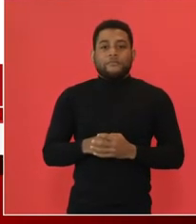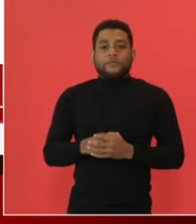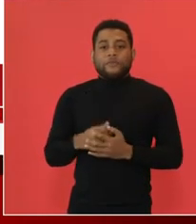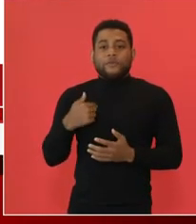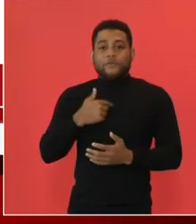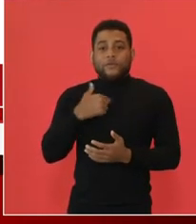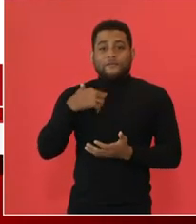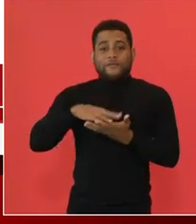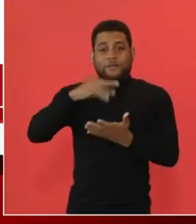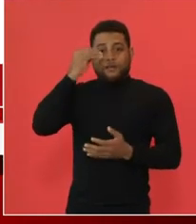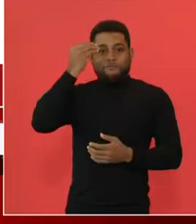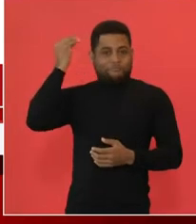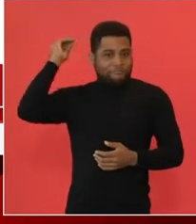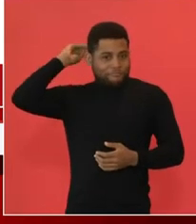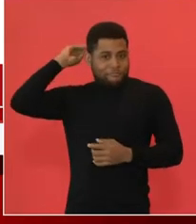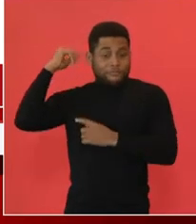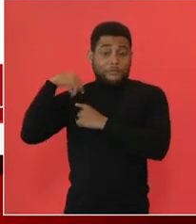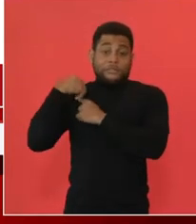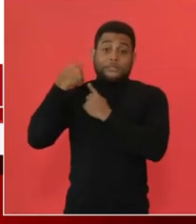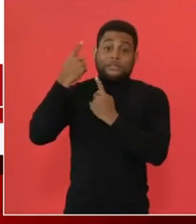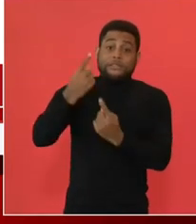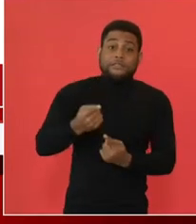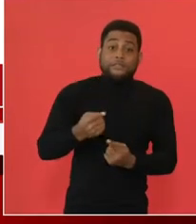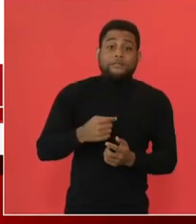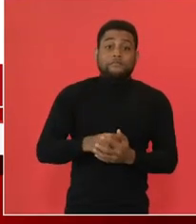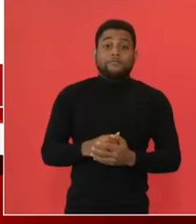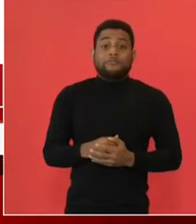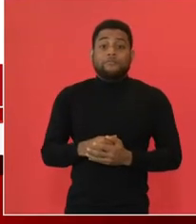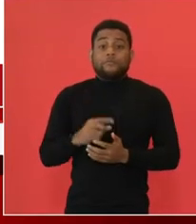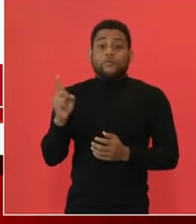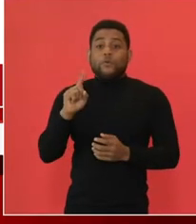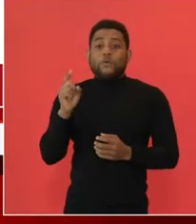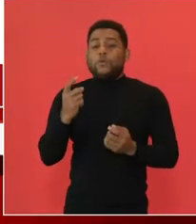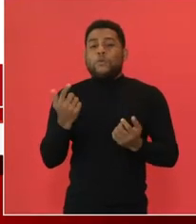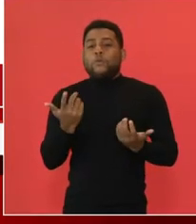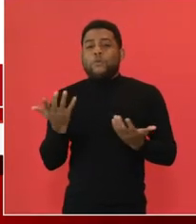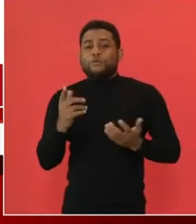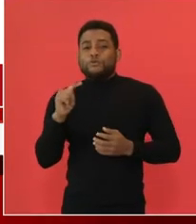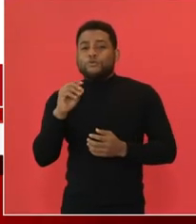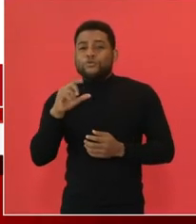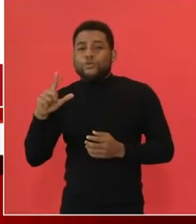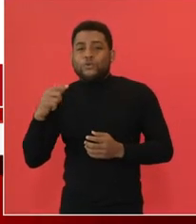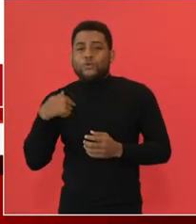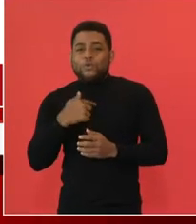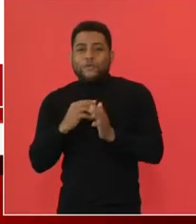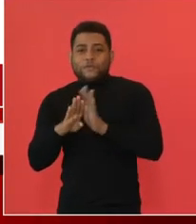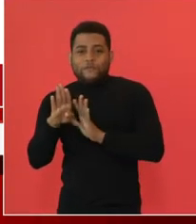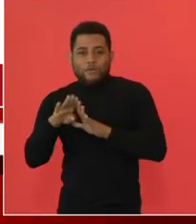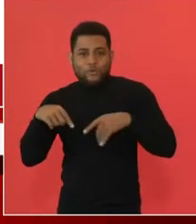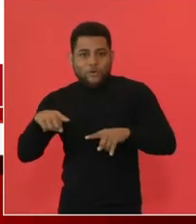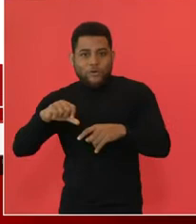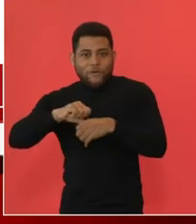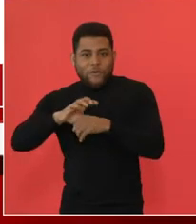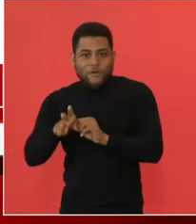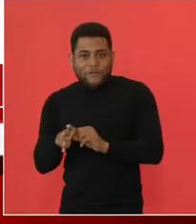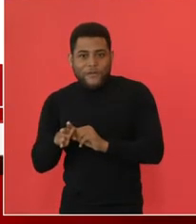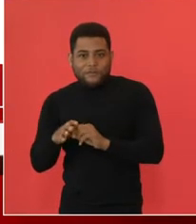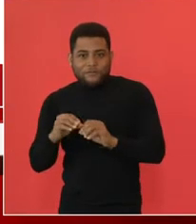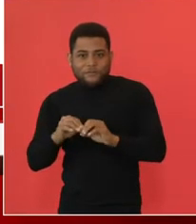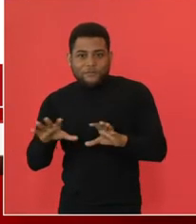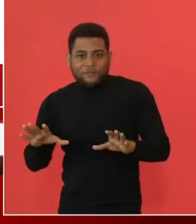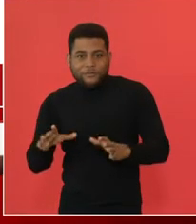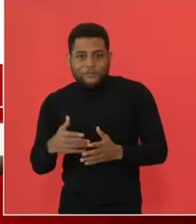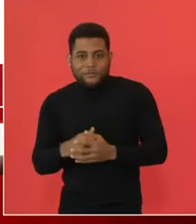will continue to learn about the tools that we developed during the pandemic and during our modified